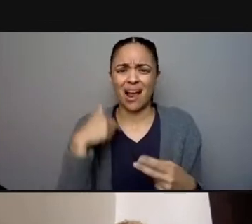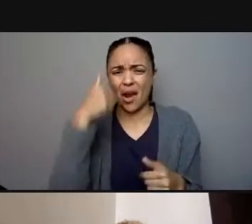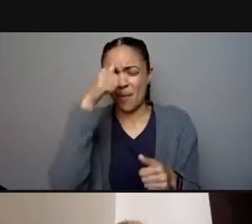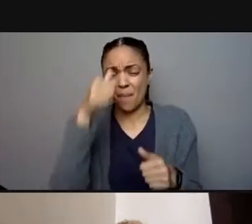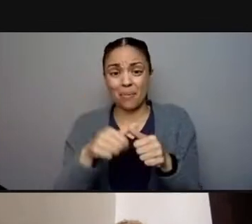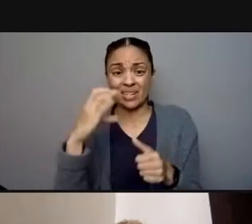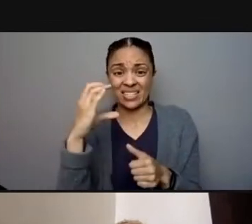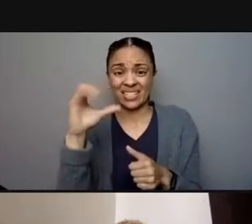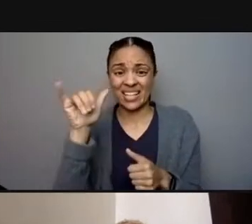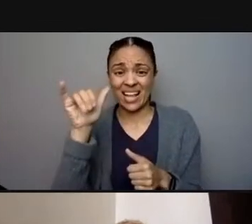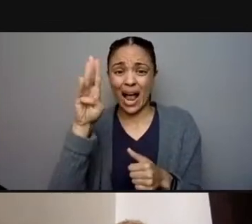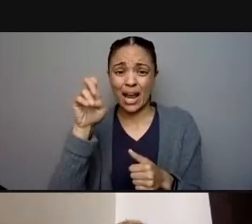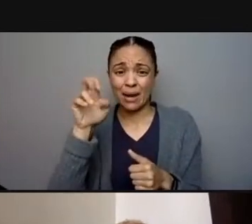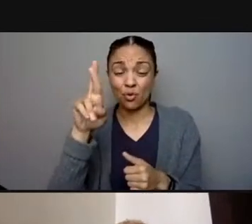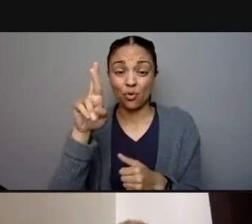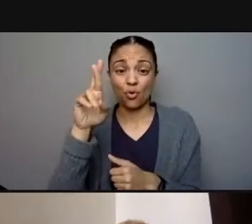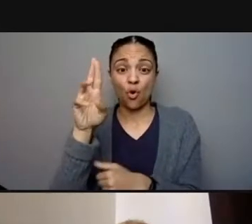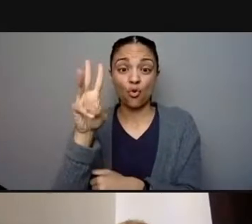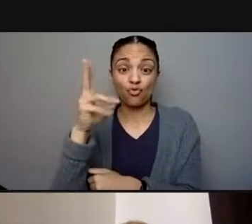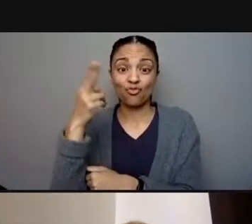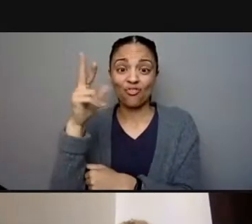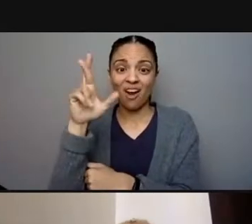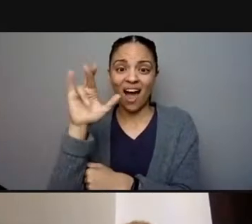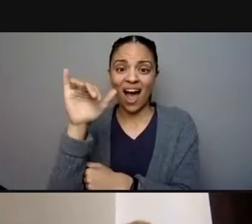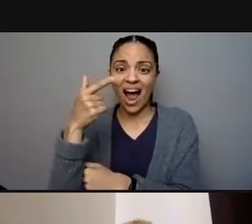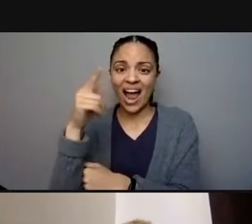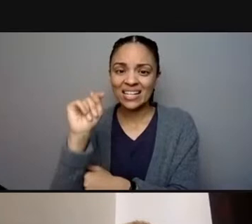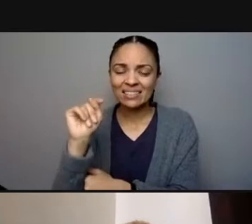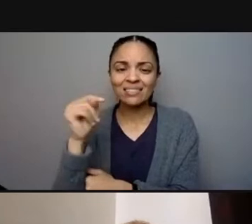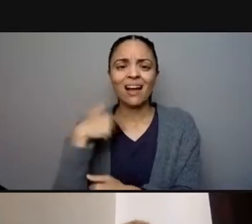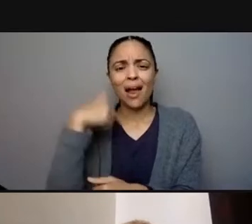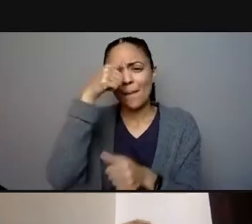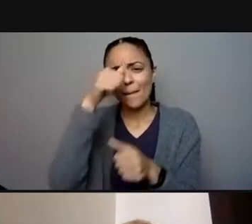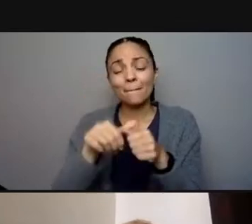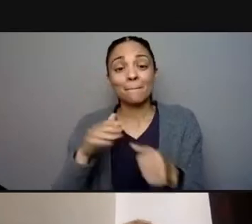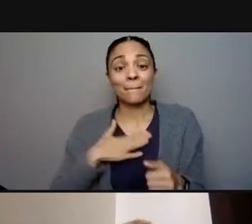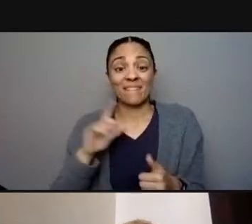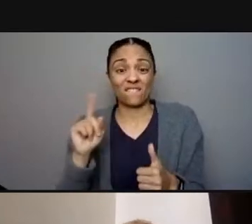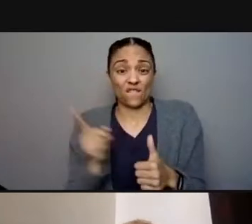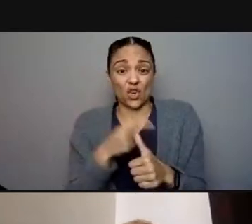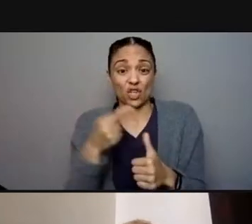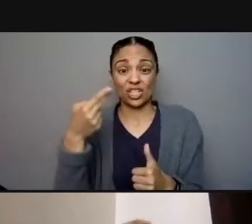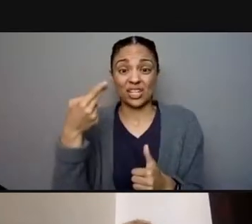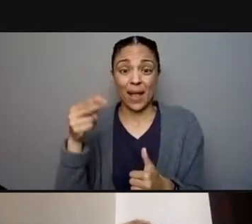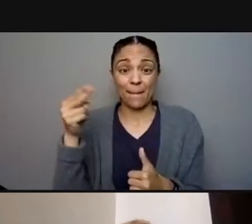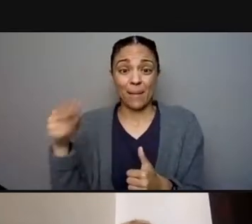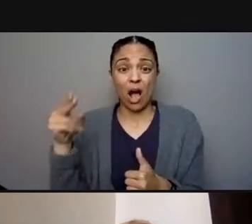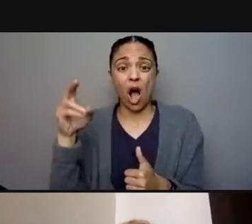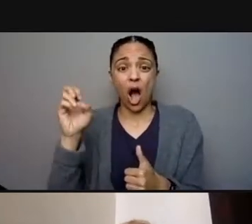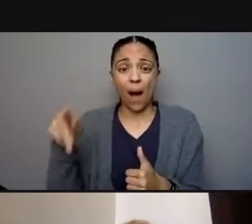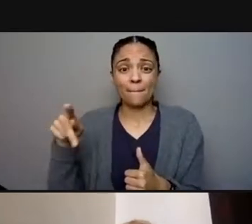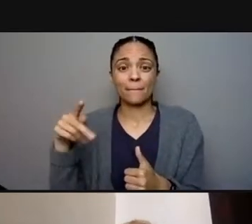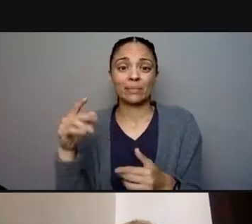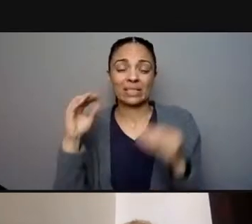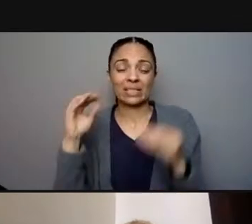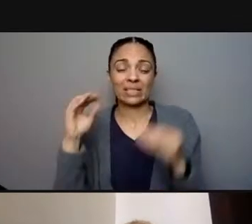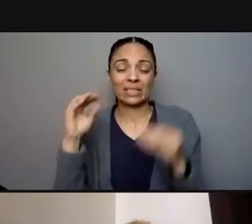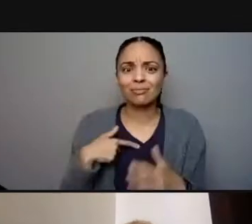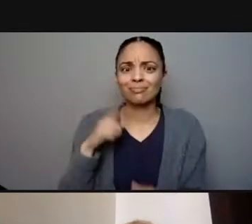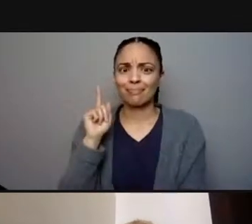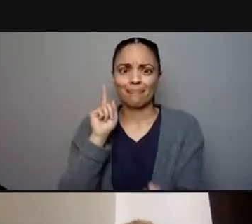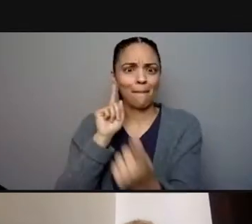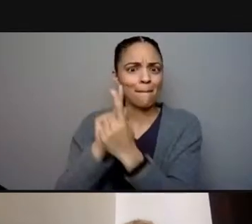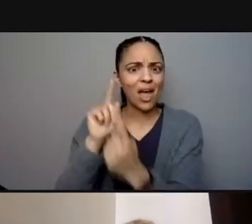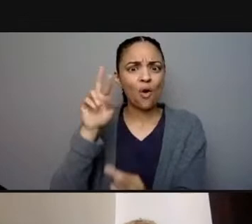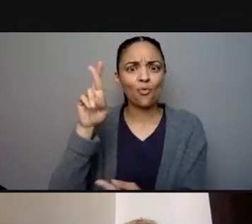Dunn, Ailey teacher, my first hip hop teacher. She used to take me down to the house dance conference where I met Robert Greene, where I met